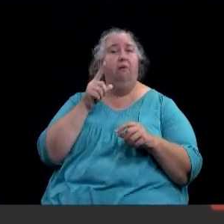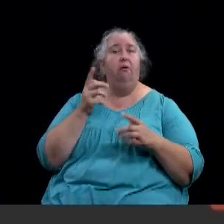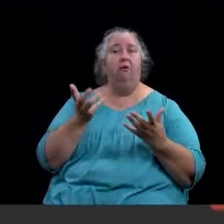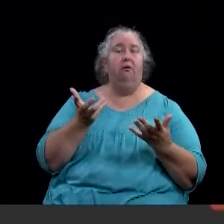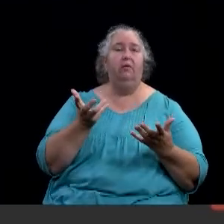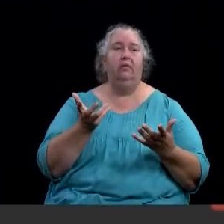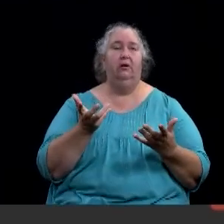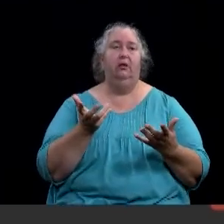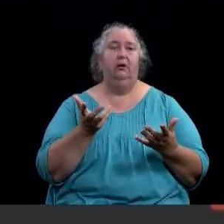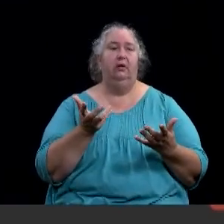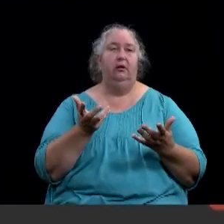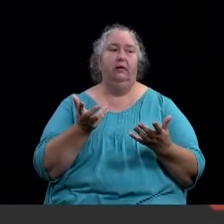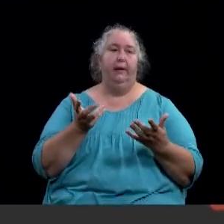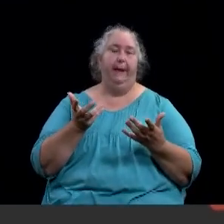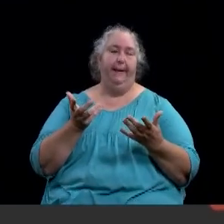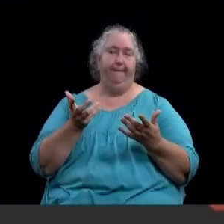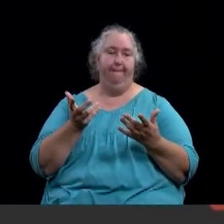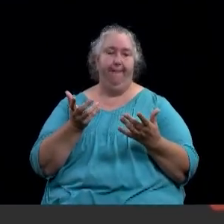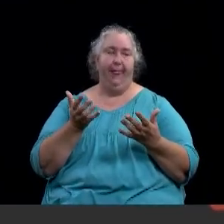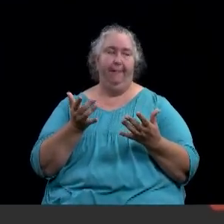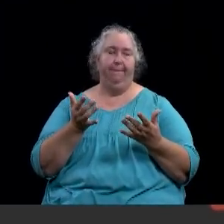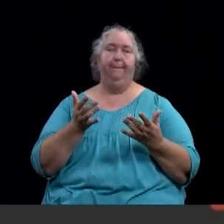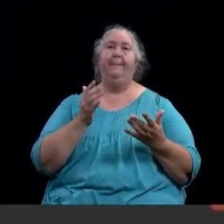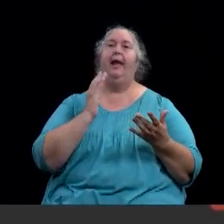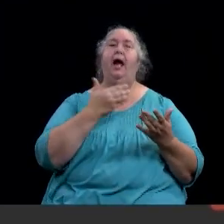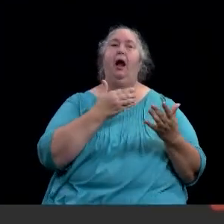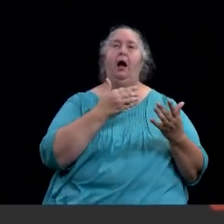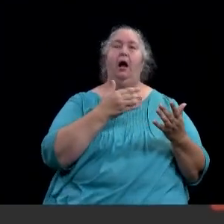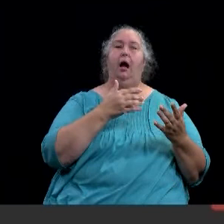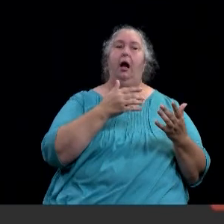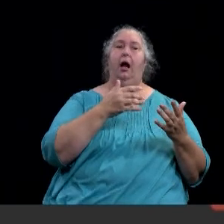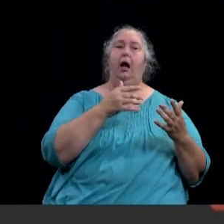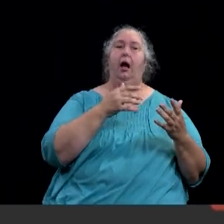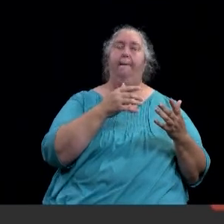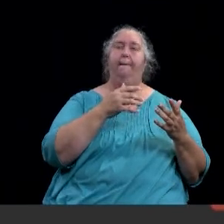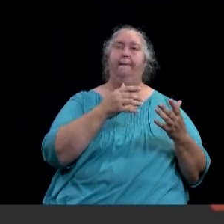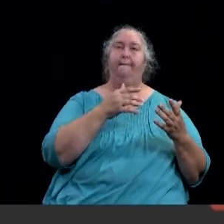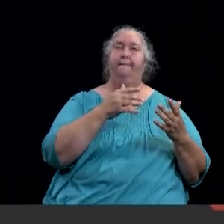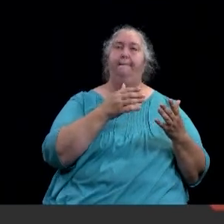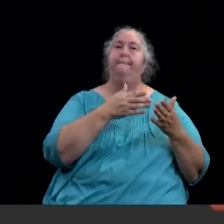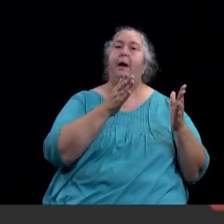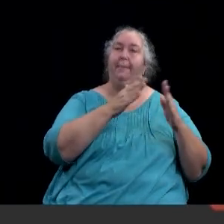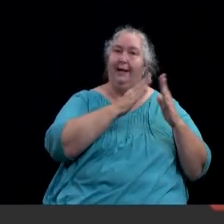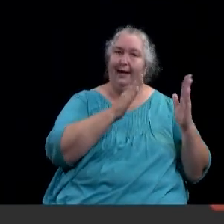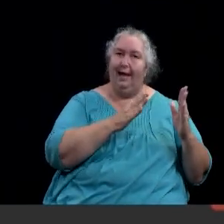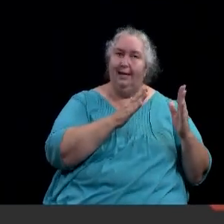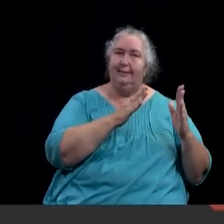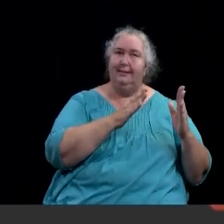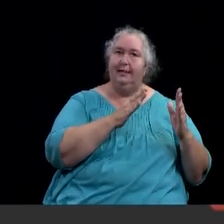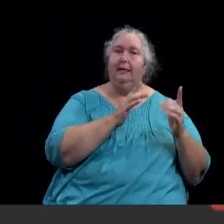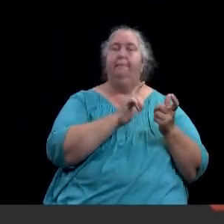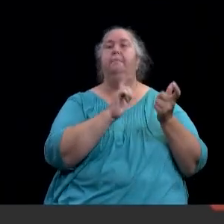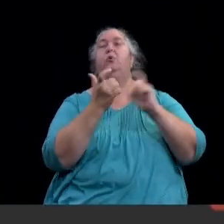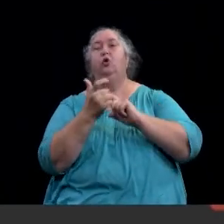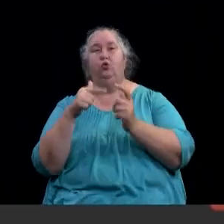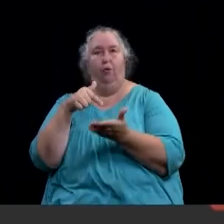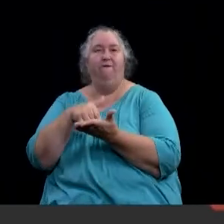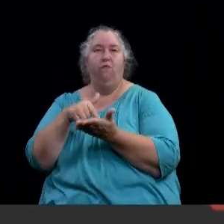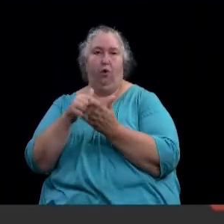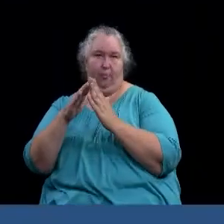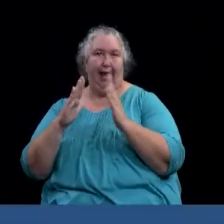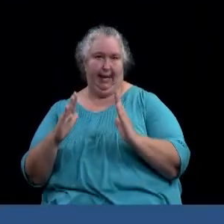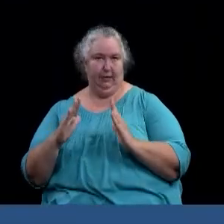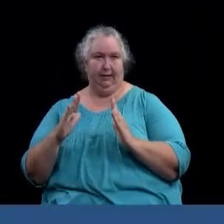public housing into affordable housing, and I think I came to you in January to talk about a poverty